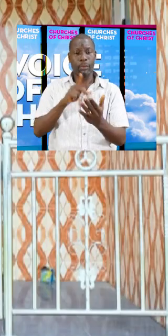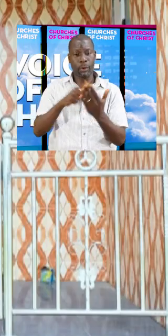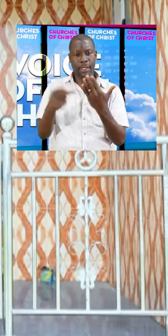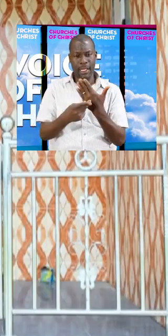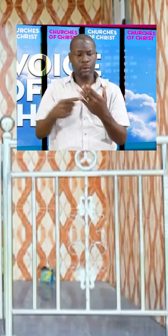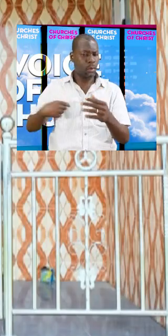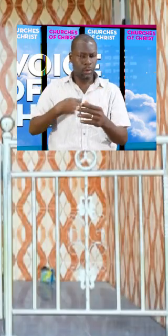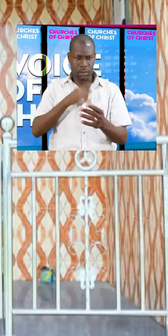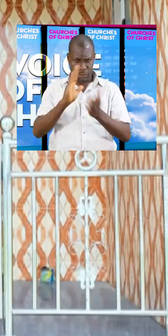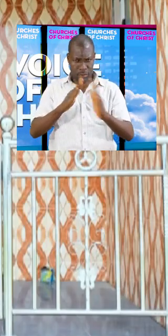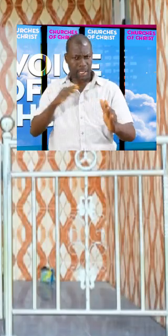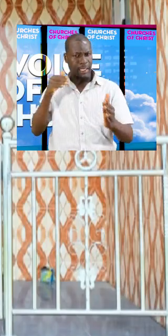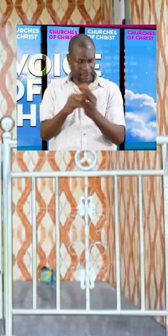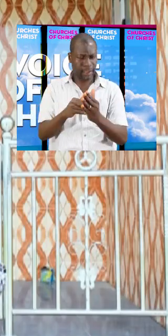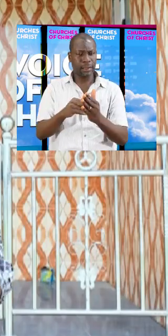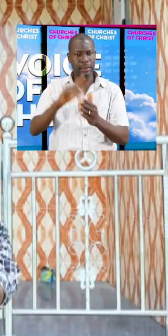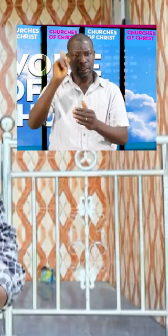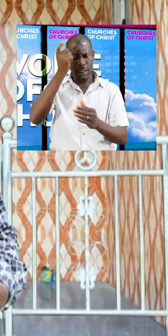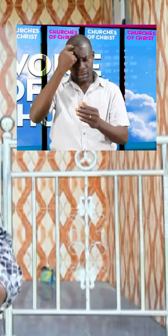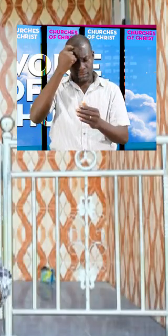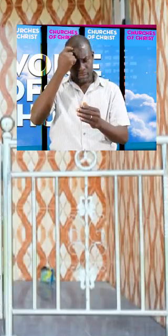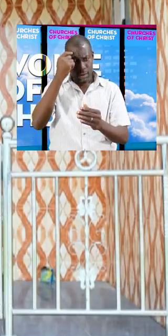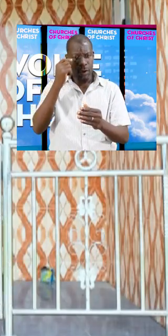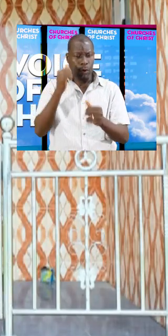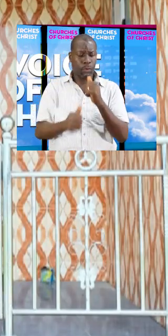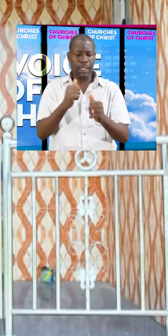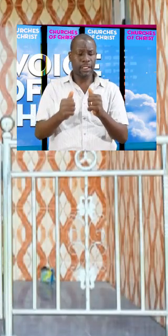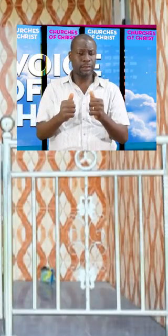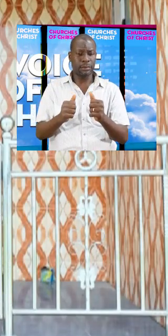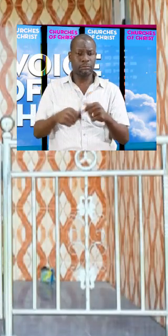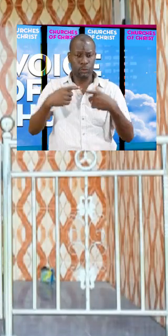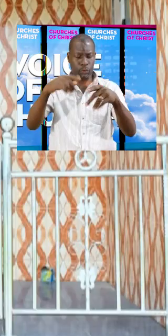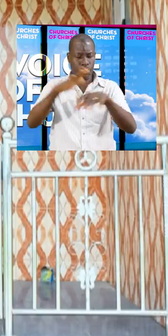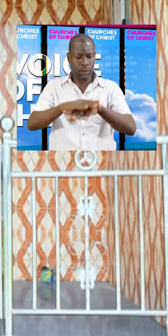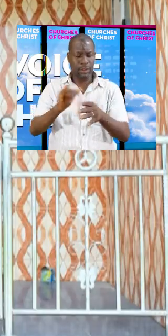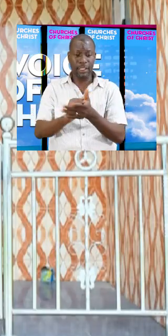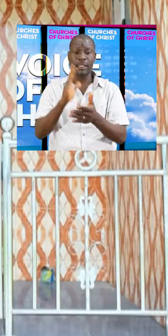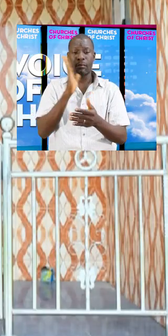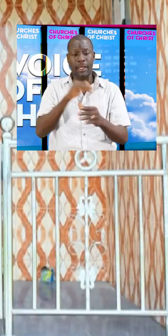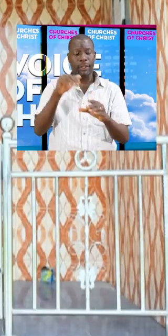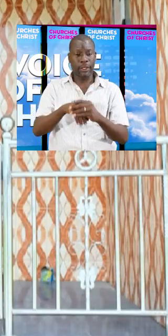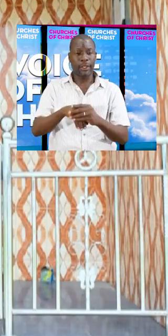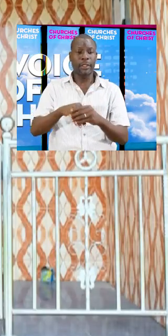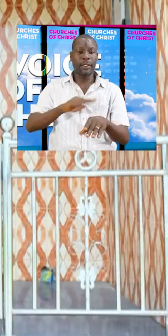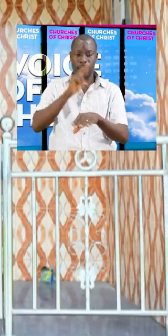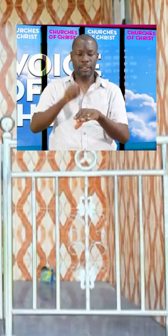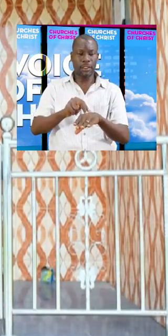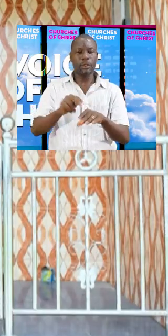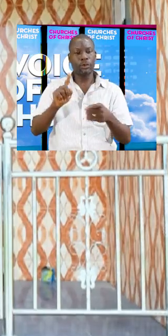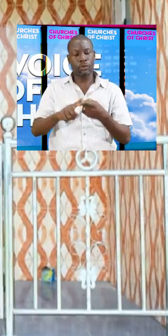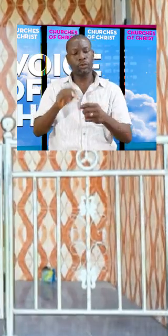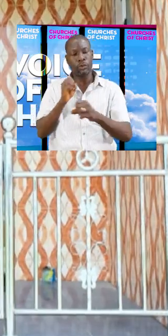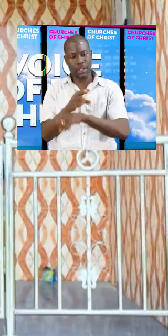criticize aban se ye ka ensem bi a ekoso a enye ewo aban mu no na ye de etu aban